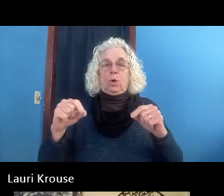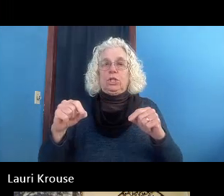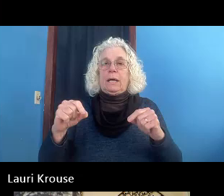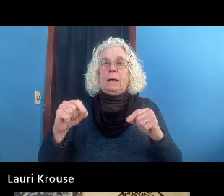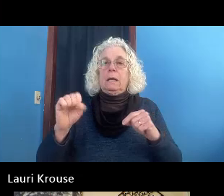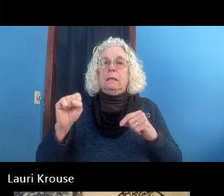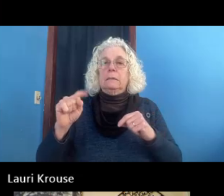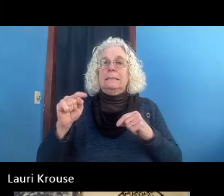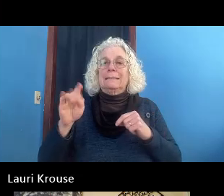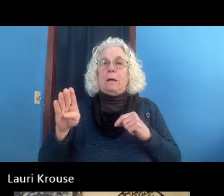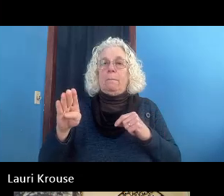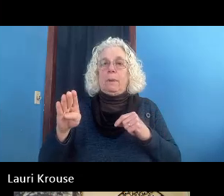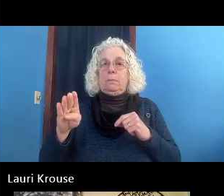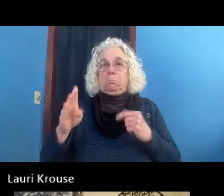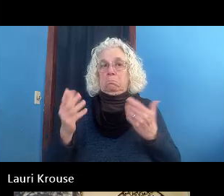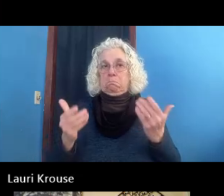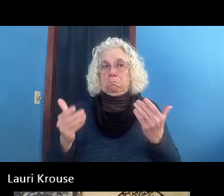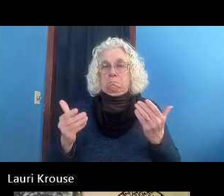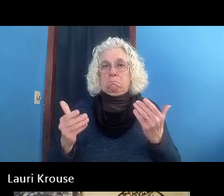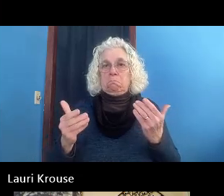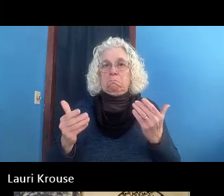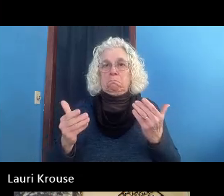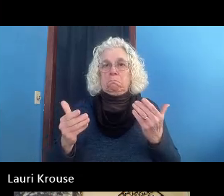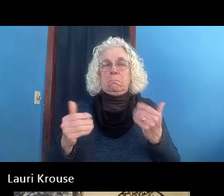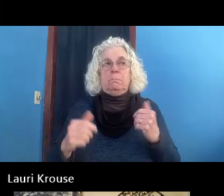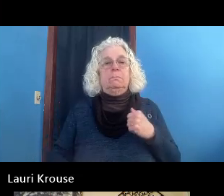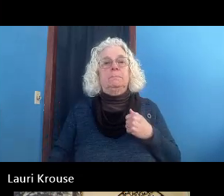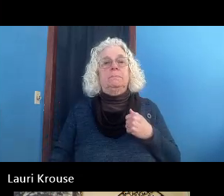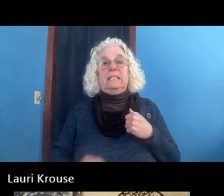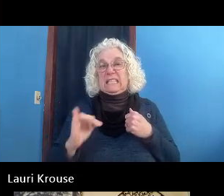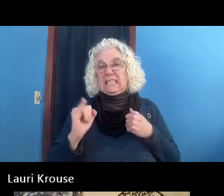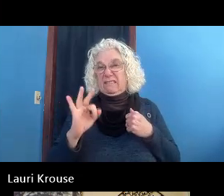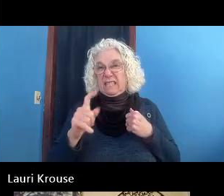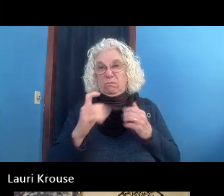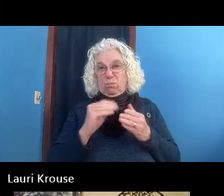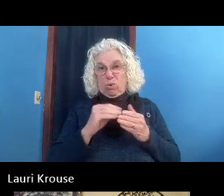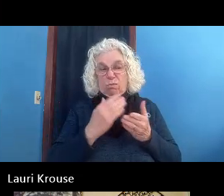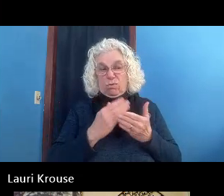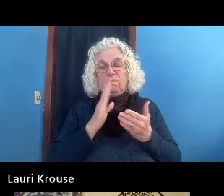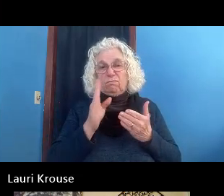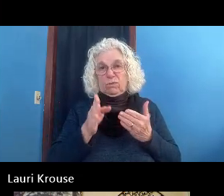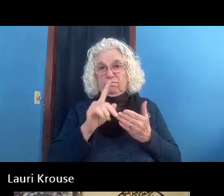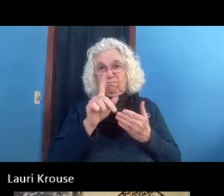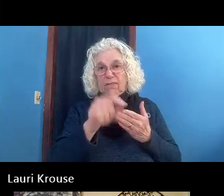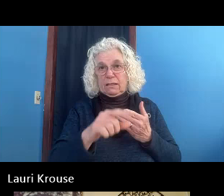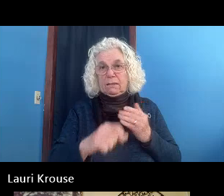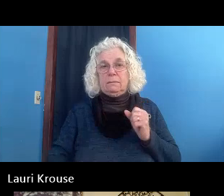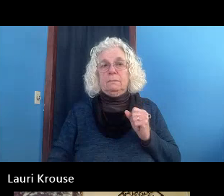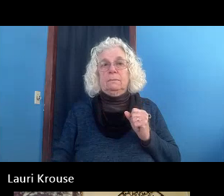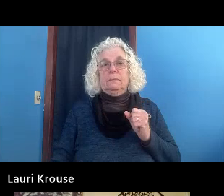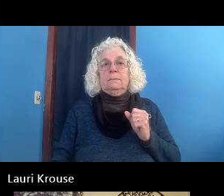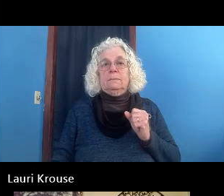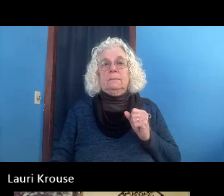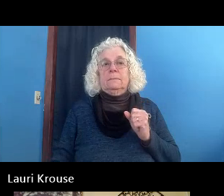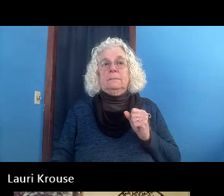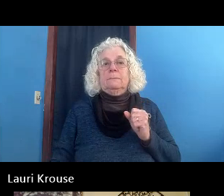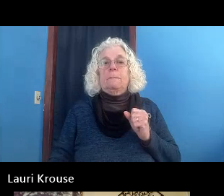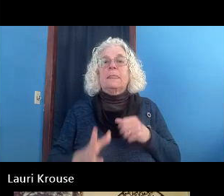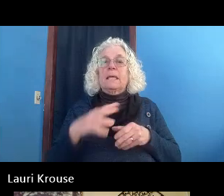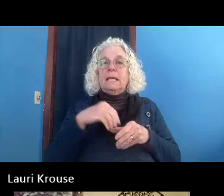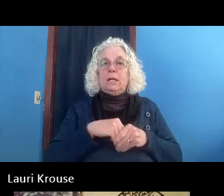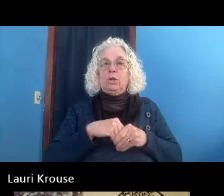if we need to do a little bit more verification, we do. But what happens is that it also has to show four things: